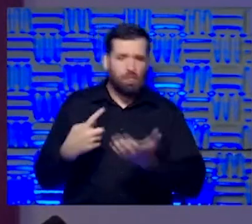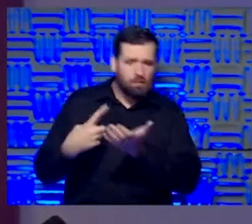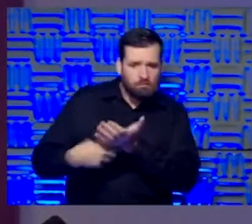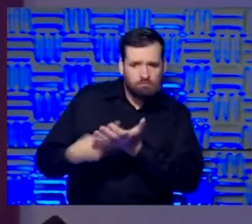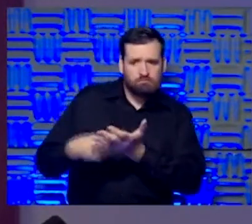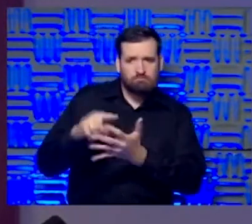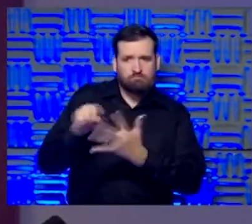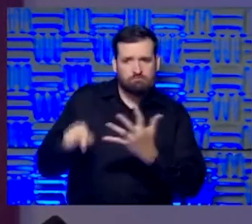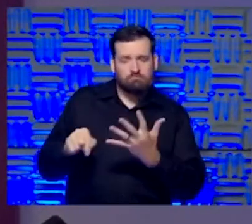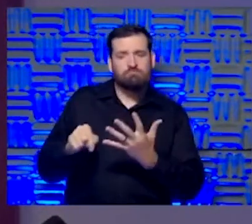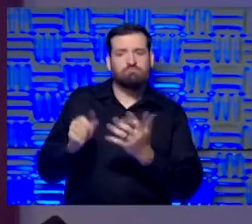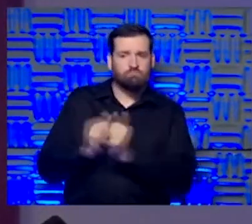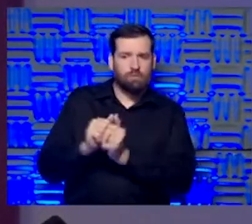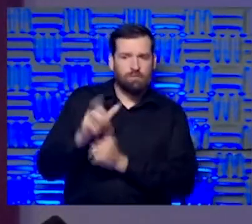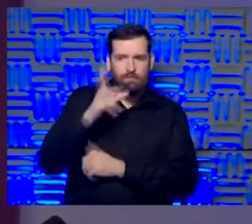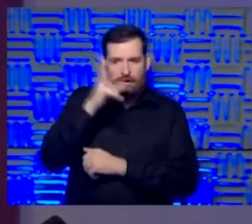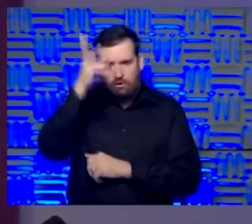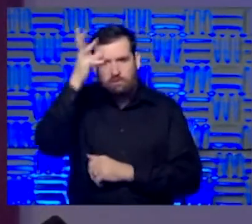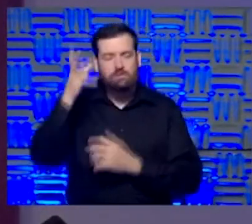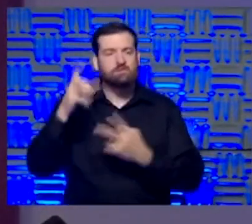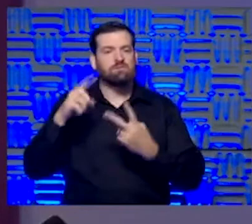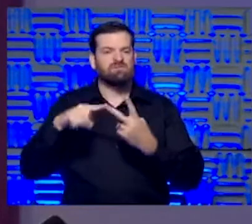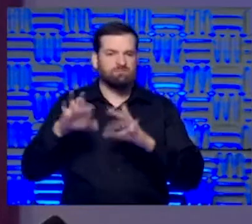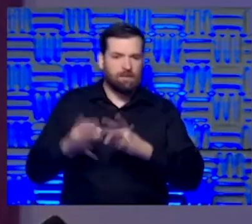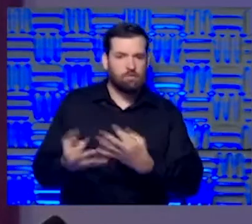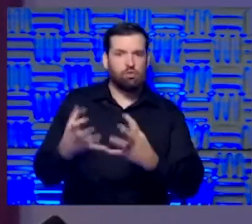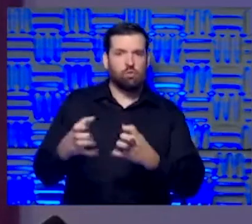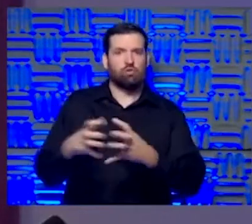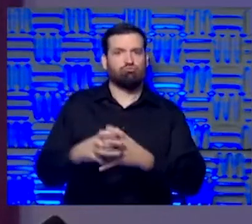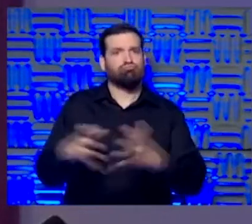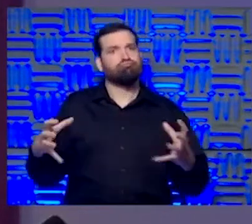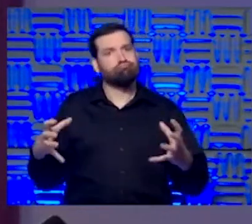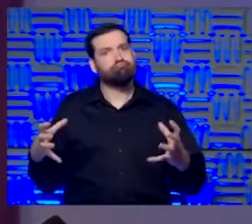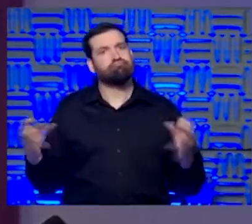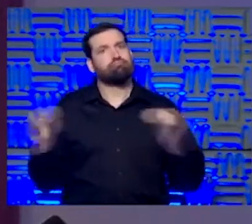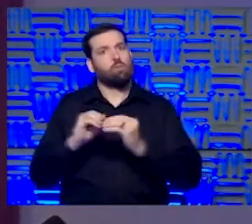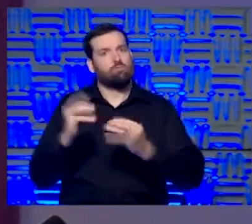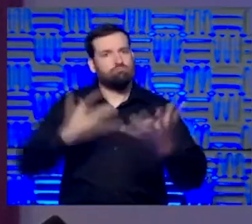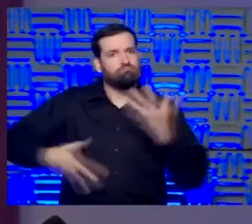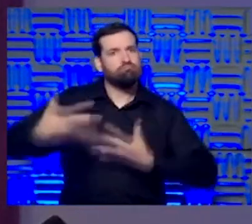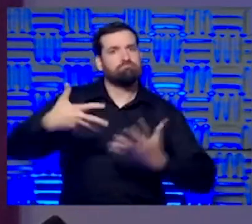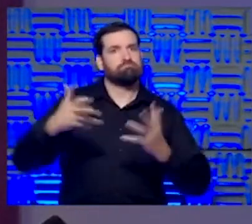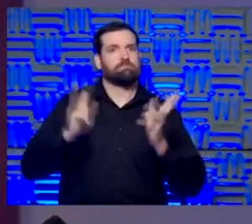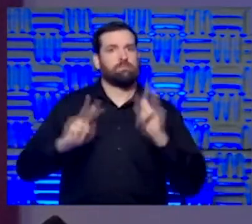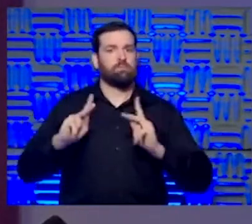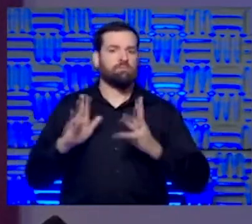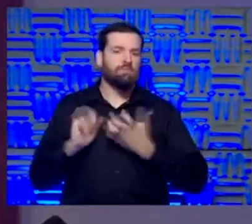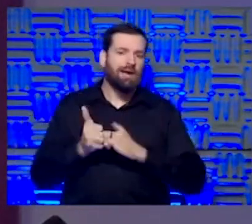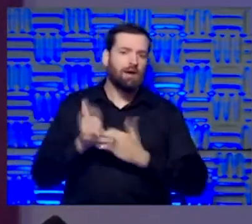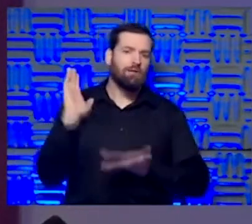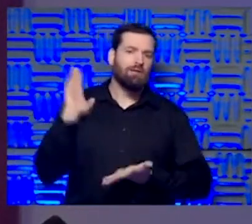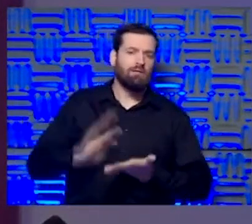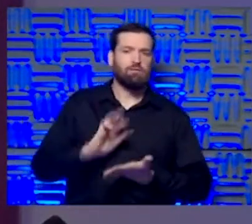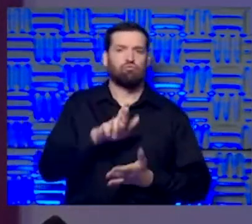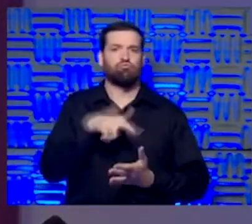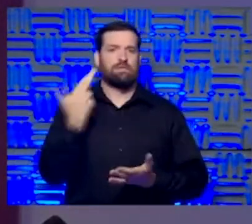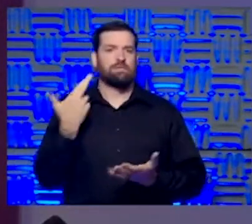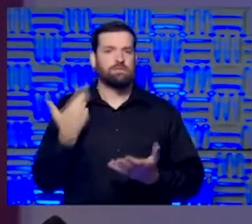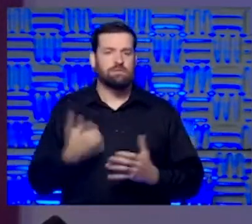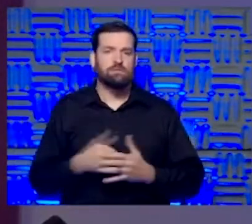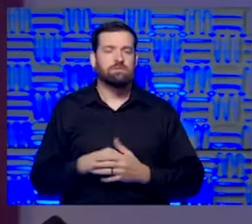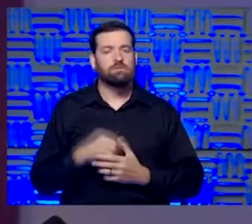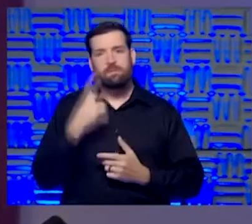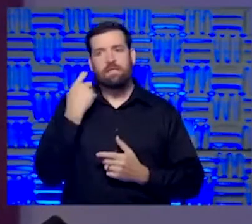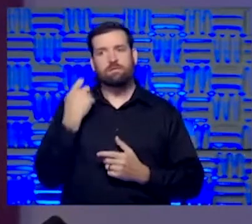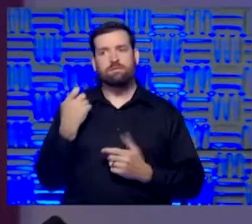about with parents and families that you want to increase your social bubble with. What are the ways to try to minimize the risk overall? Because it